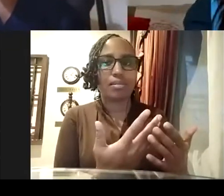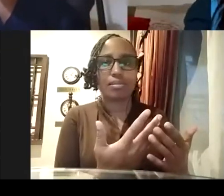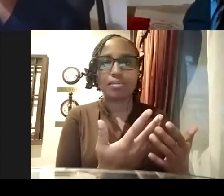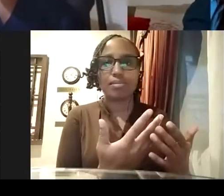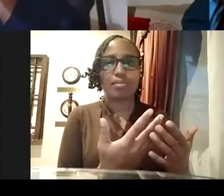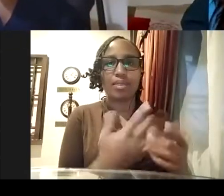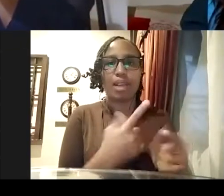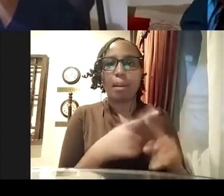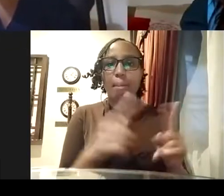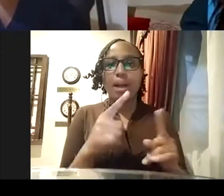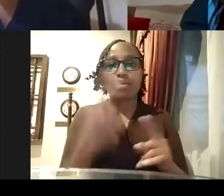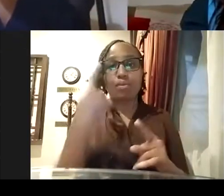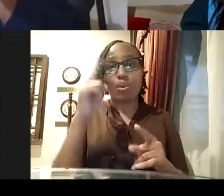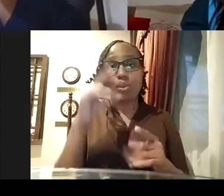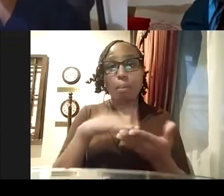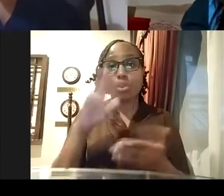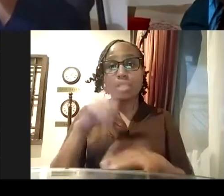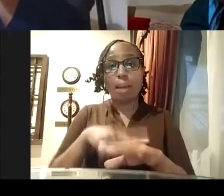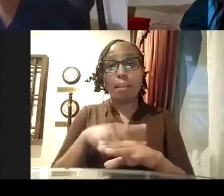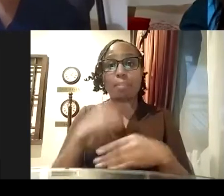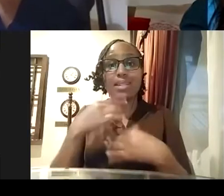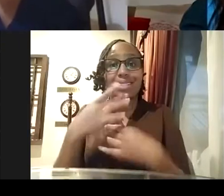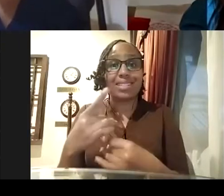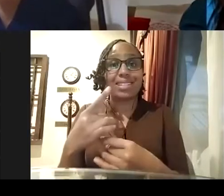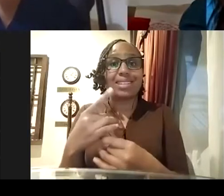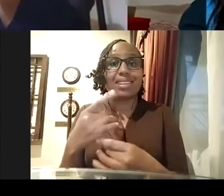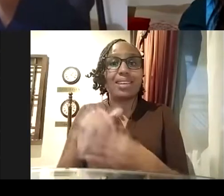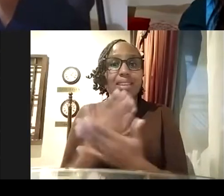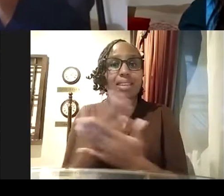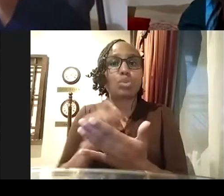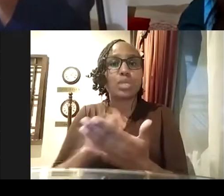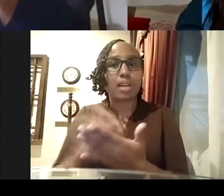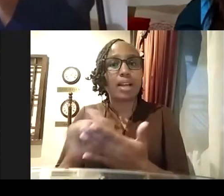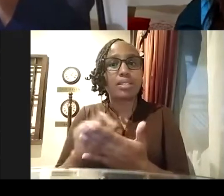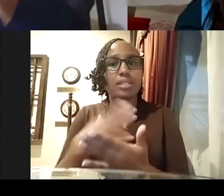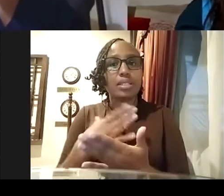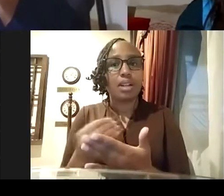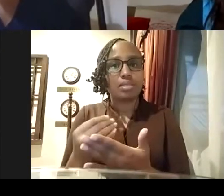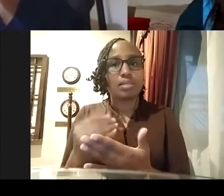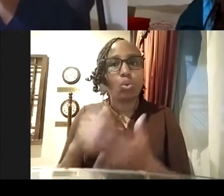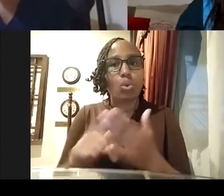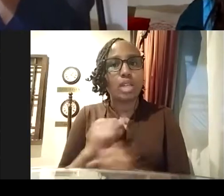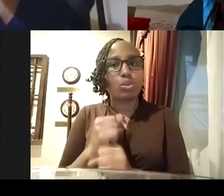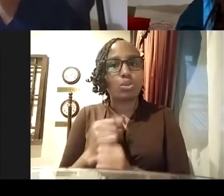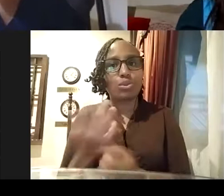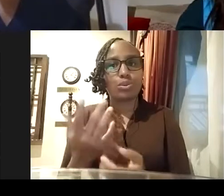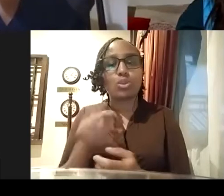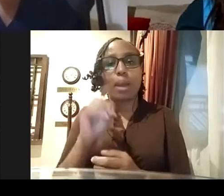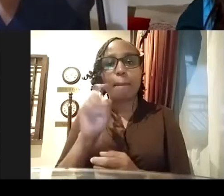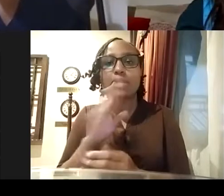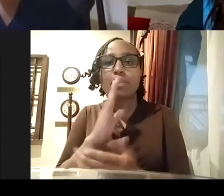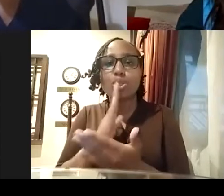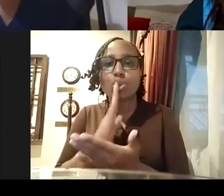But for the most part, it's that I'm really interested in the things that I write about and the things that I do generally. So I have to be sure that I will give it at